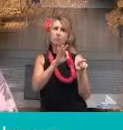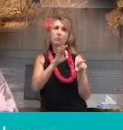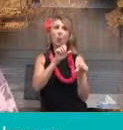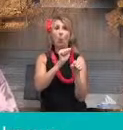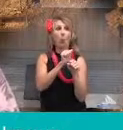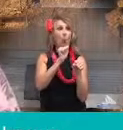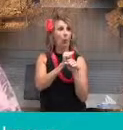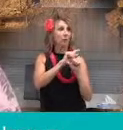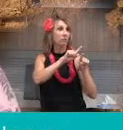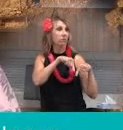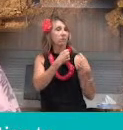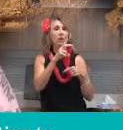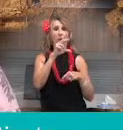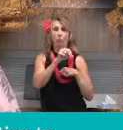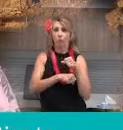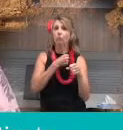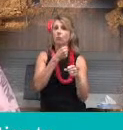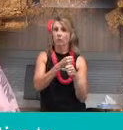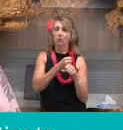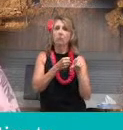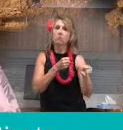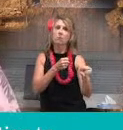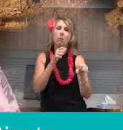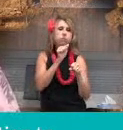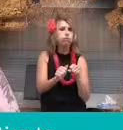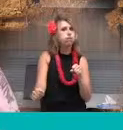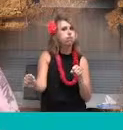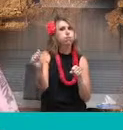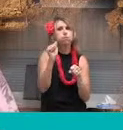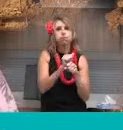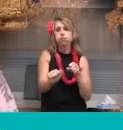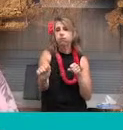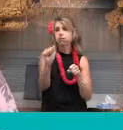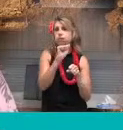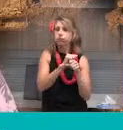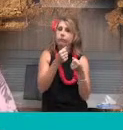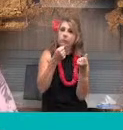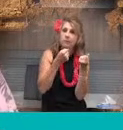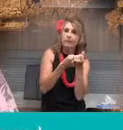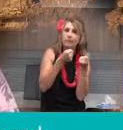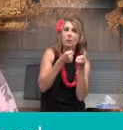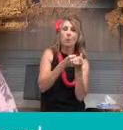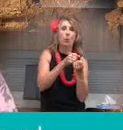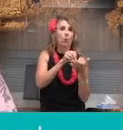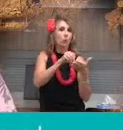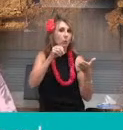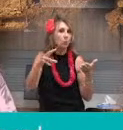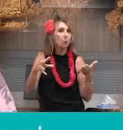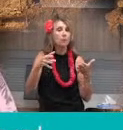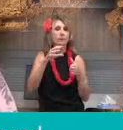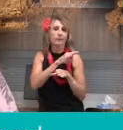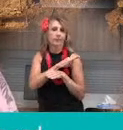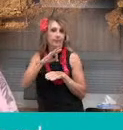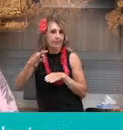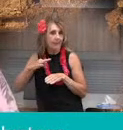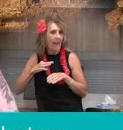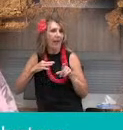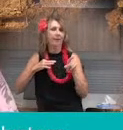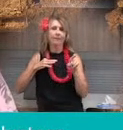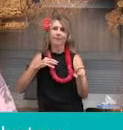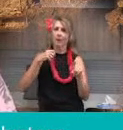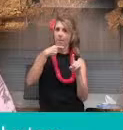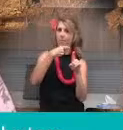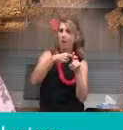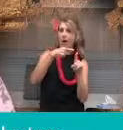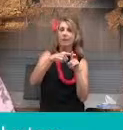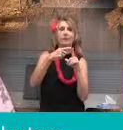30 years. She is known for her hard work and her dedication to her students and colleagues. She is always positive and caring and never